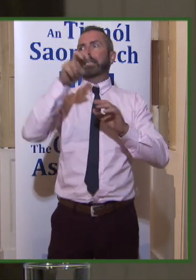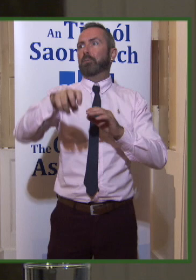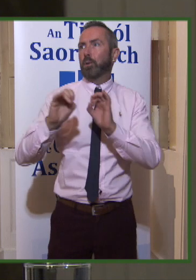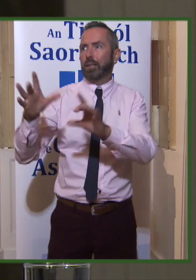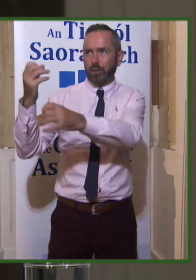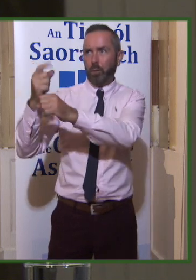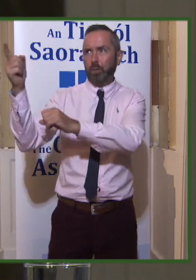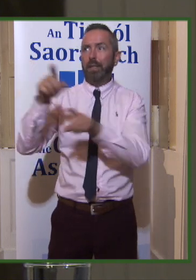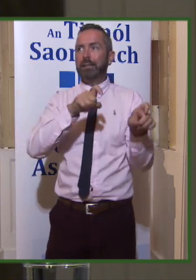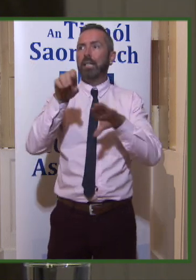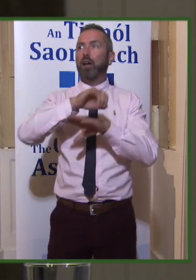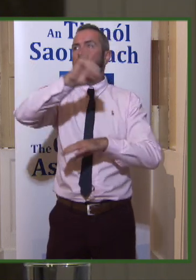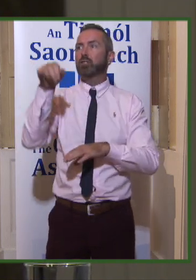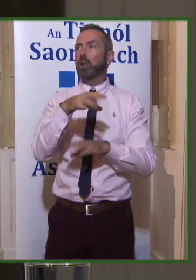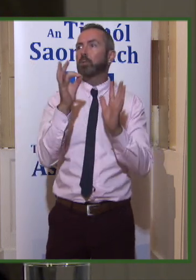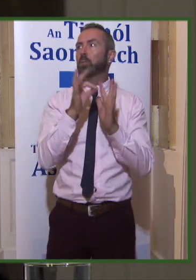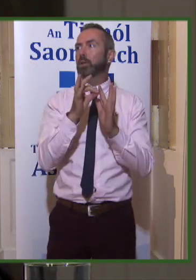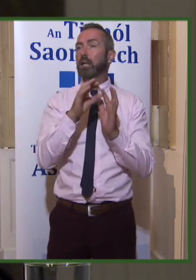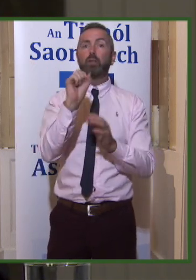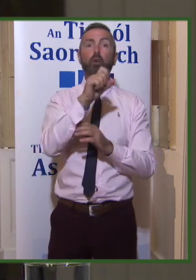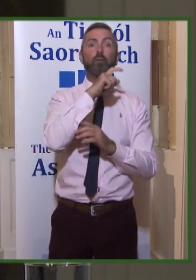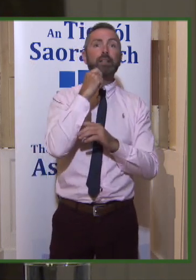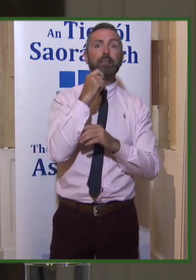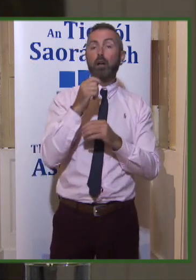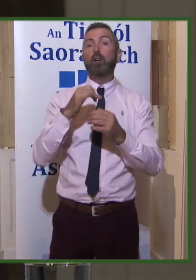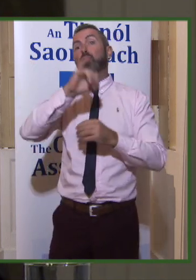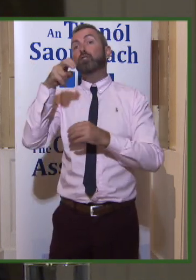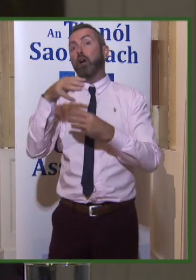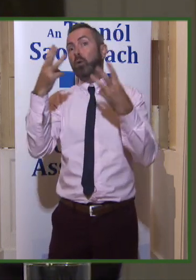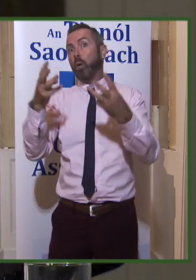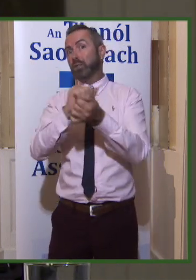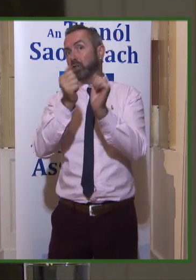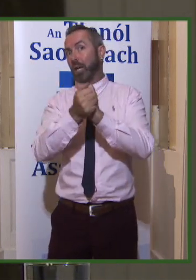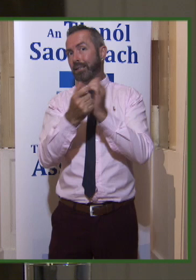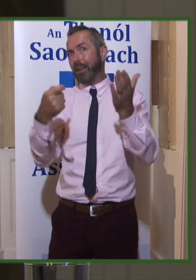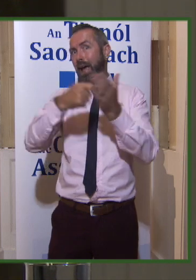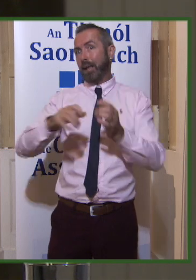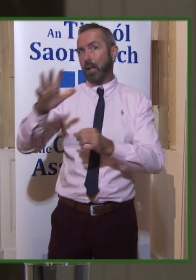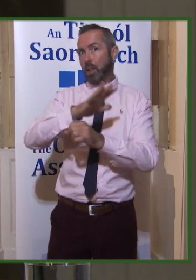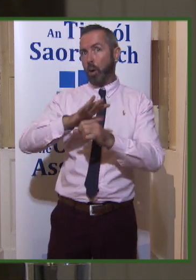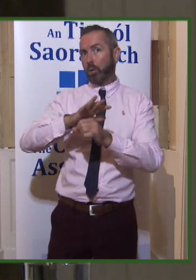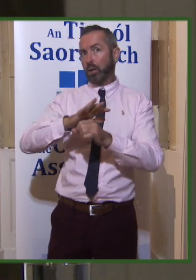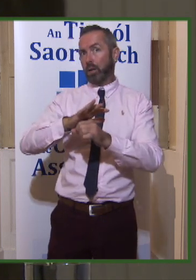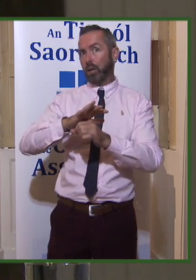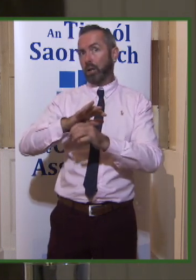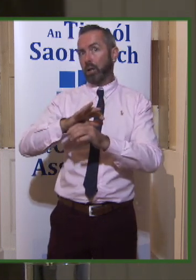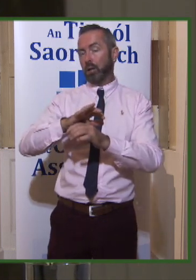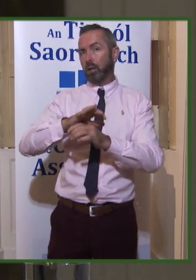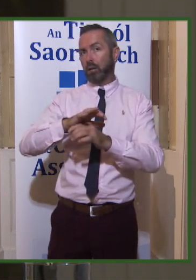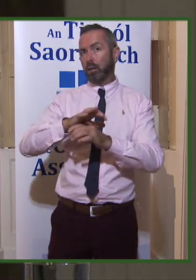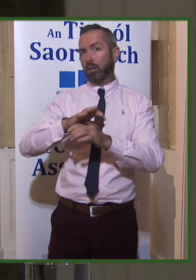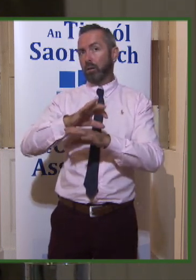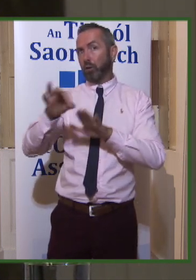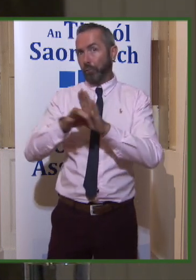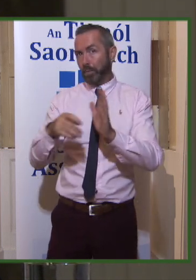point. What Sophie's making, that John's proposing to. We've voted already on ballot paper number 1. It's